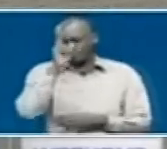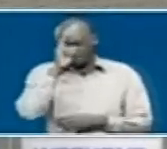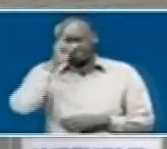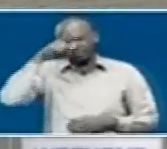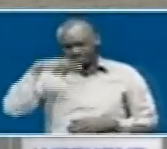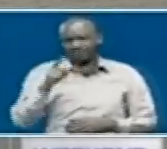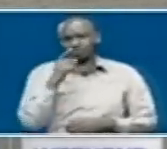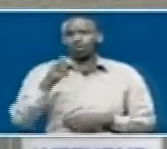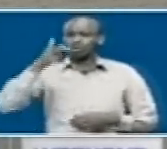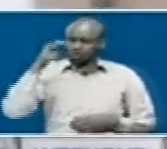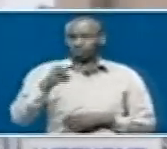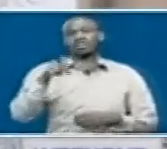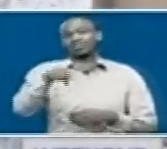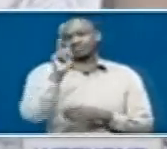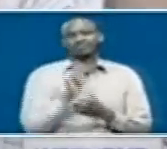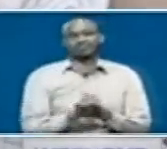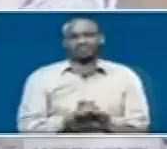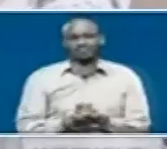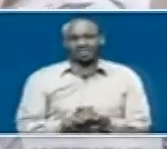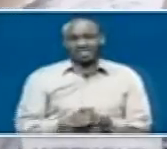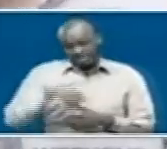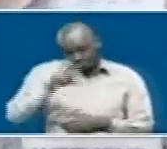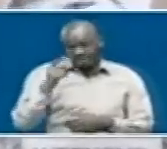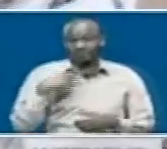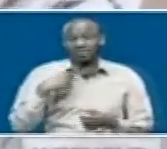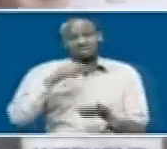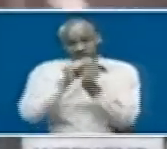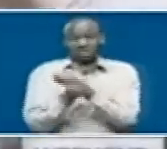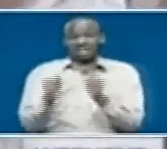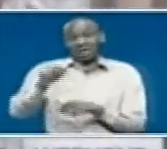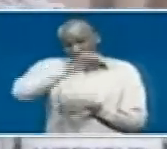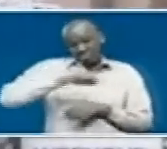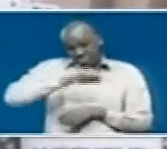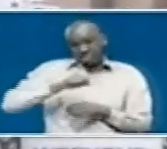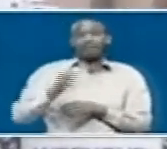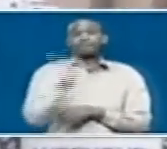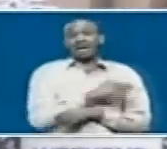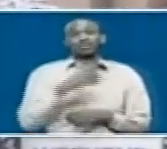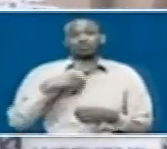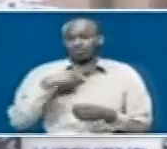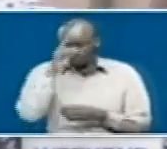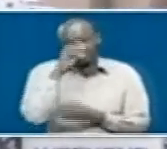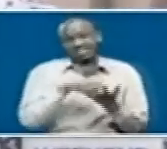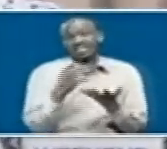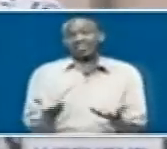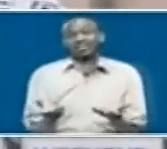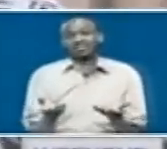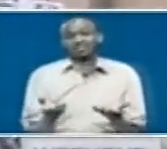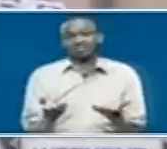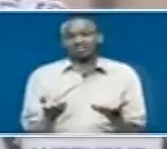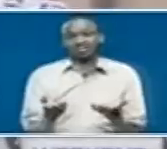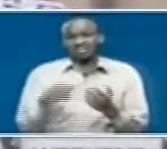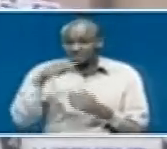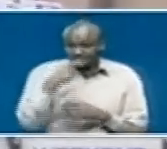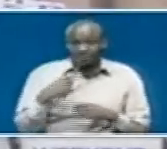in fact shot at them. Sasa na wao ikabidi wakageuza gari warudi kule kule kwa kaka yao huko Hamisesi. Asema